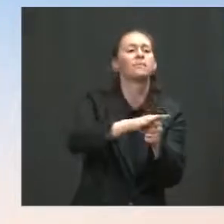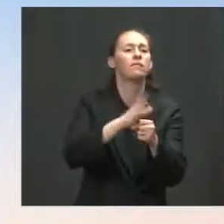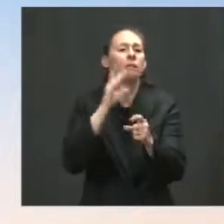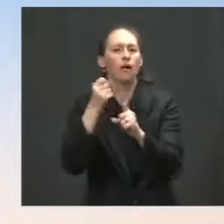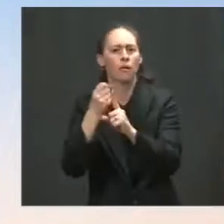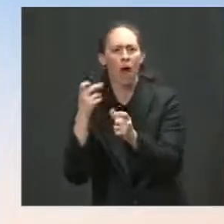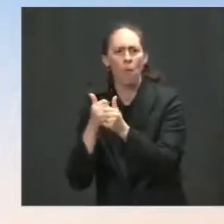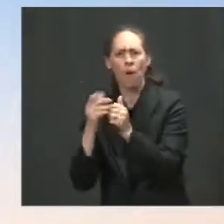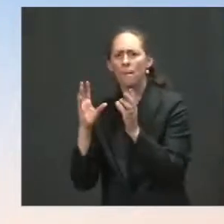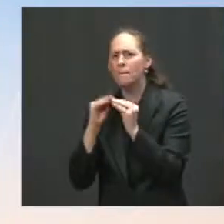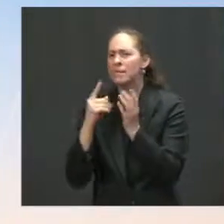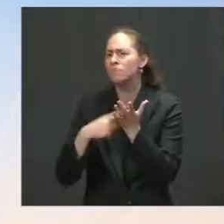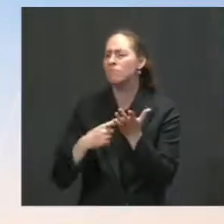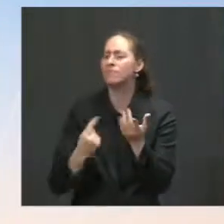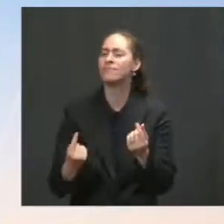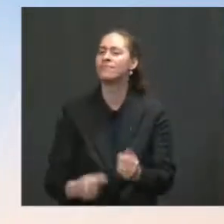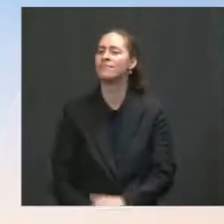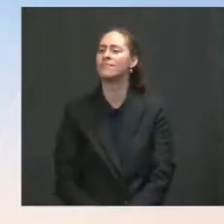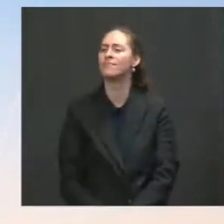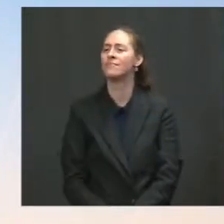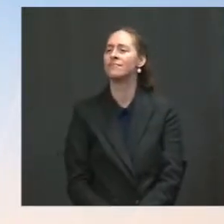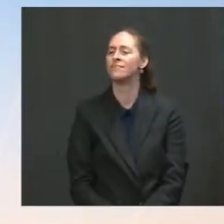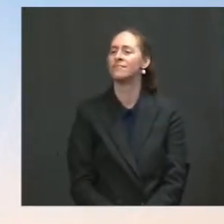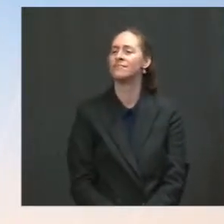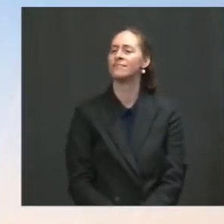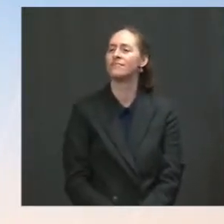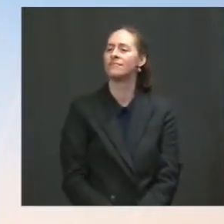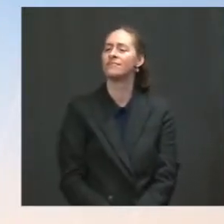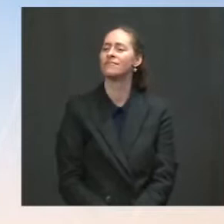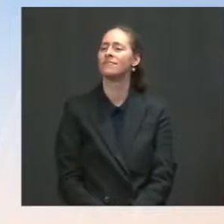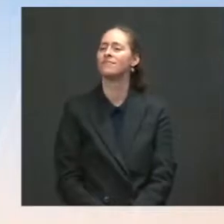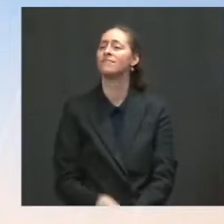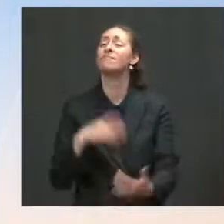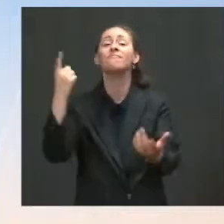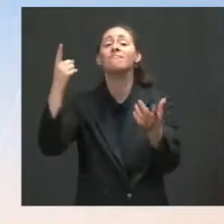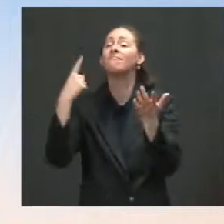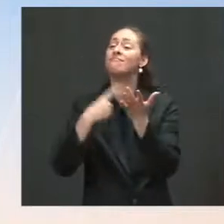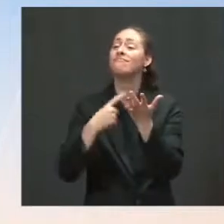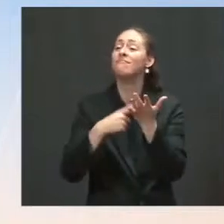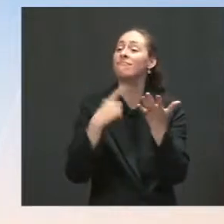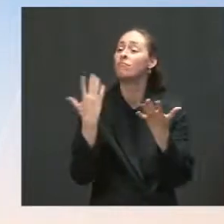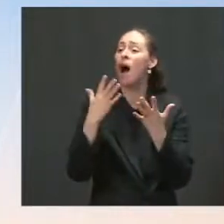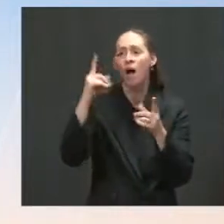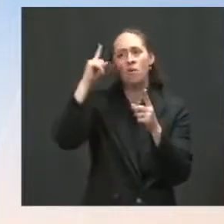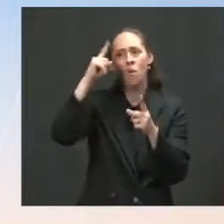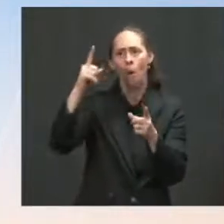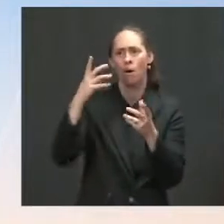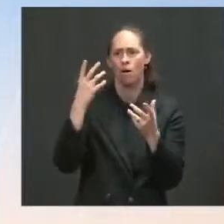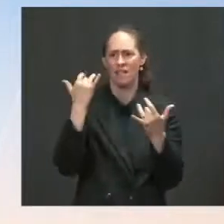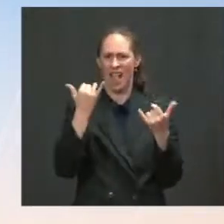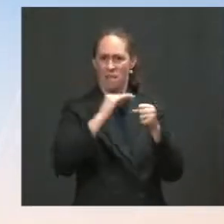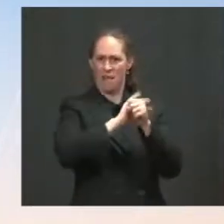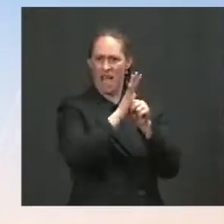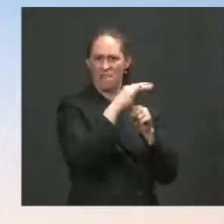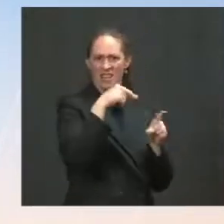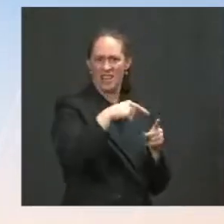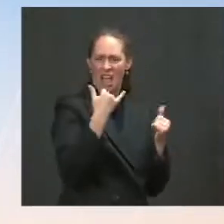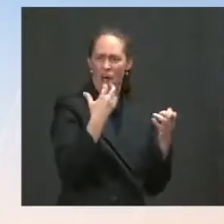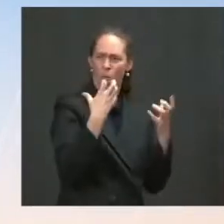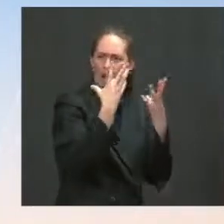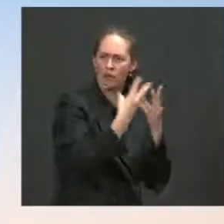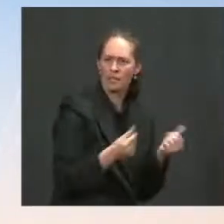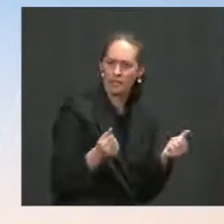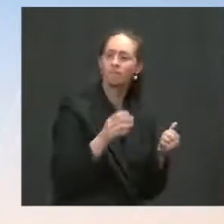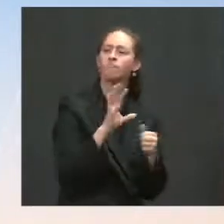think the president's view is that even as we're fighting the pandemic and we're continuing to fight it, we need to do everything we can to prepare